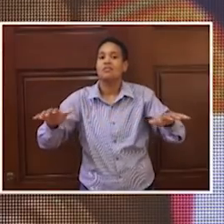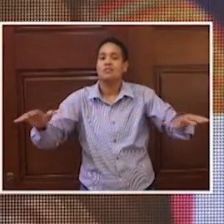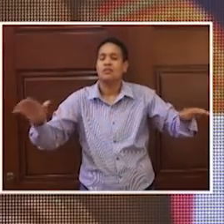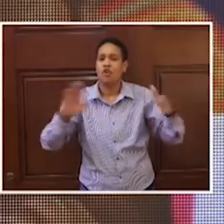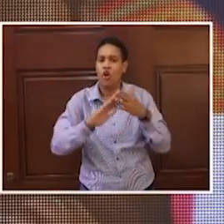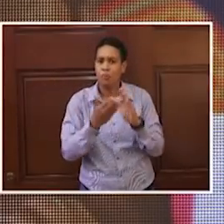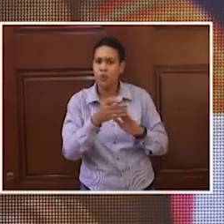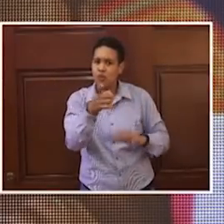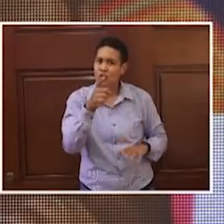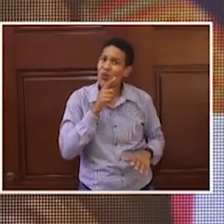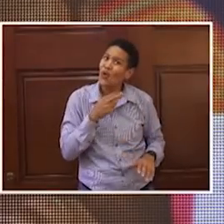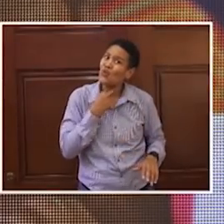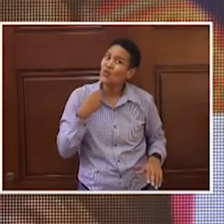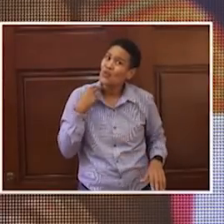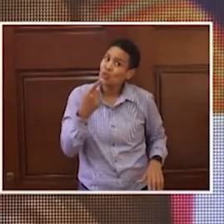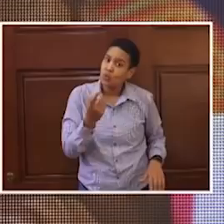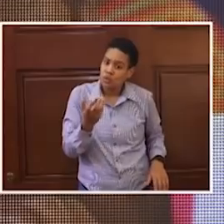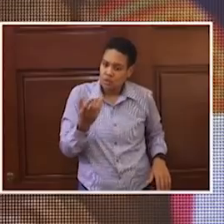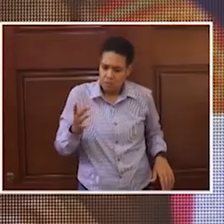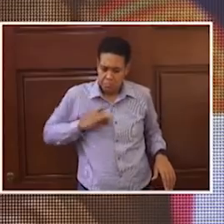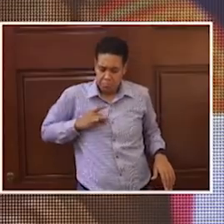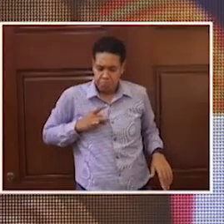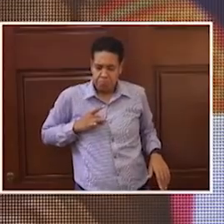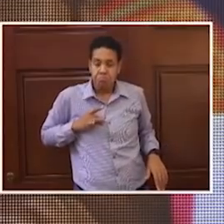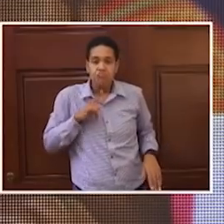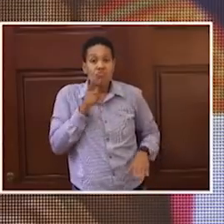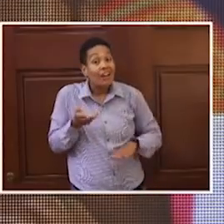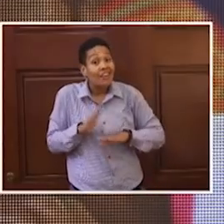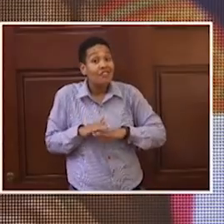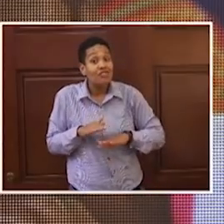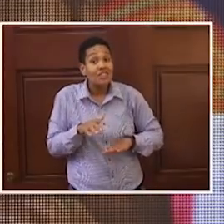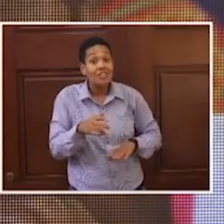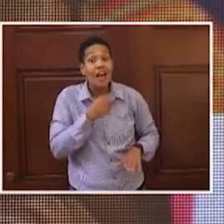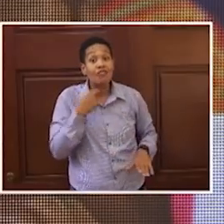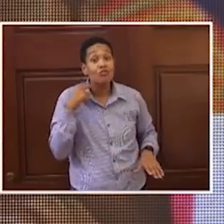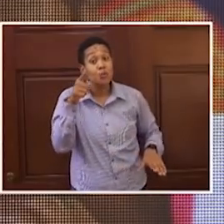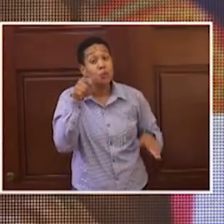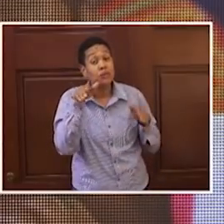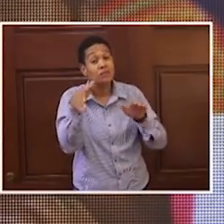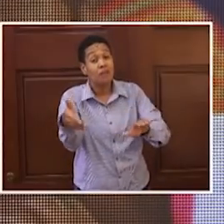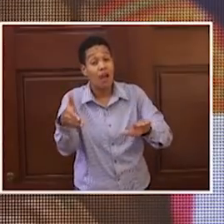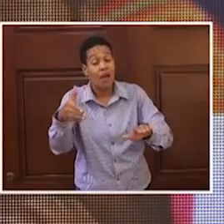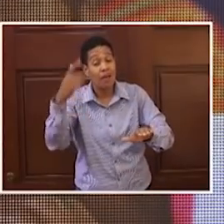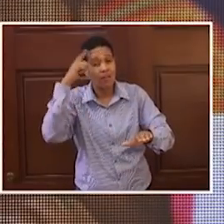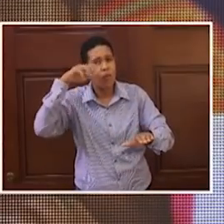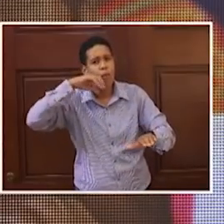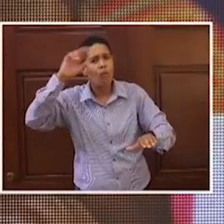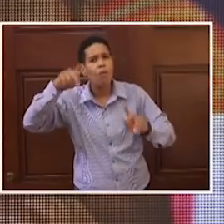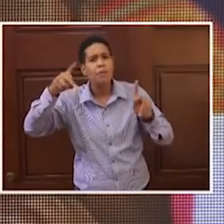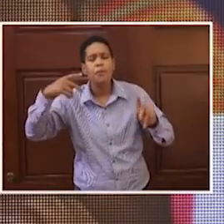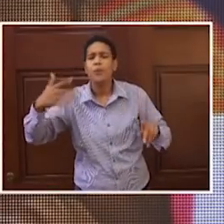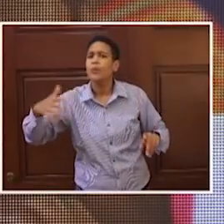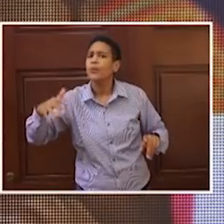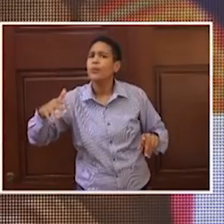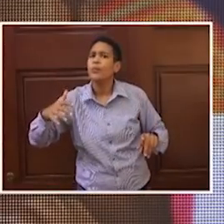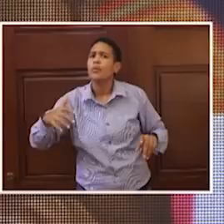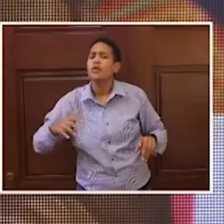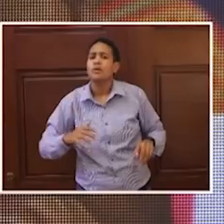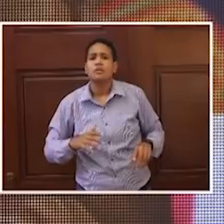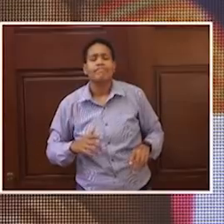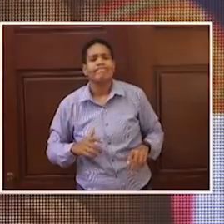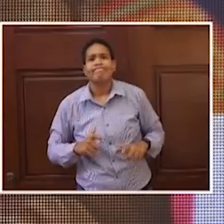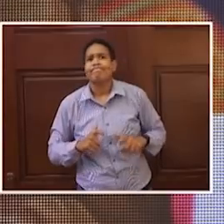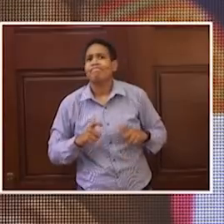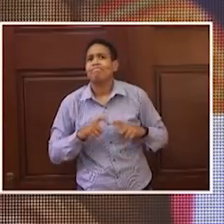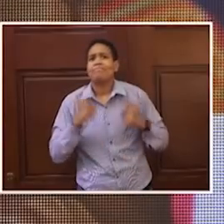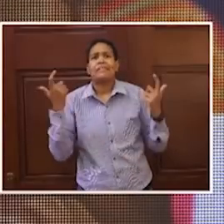you getting it is increased, and of course the risk of you dying from it is even greater. So we want you